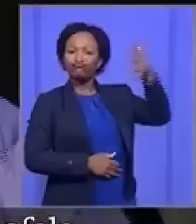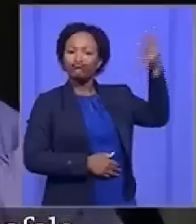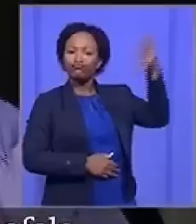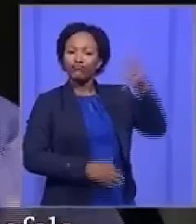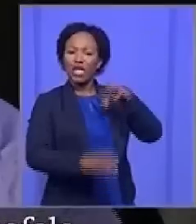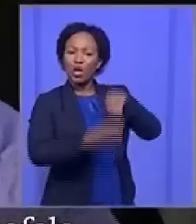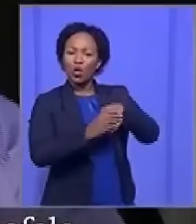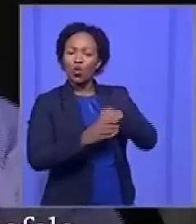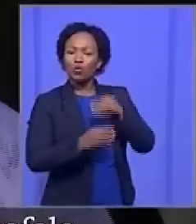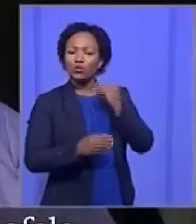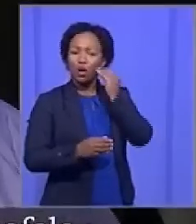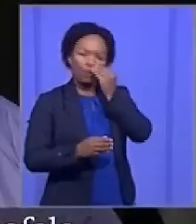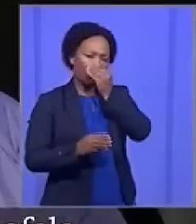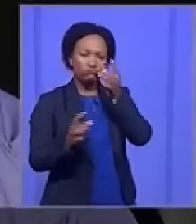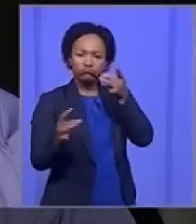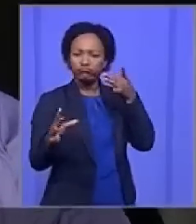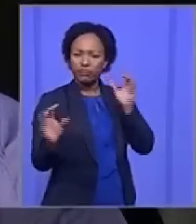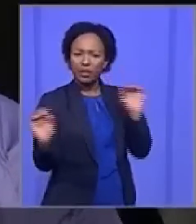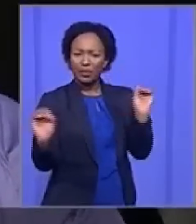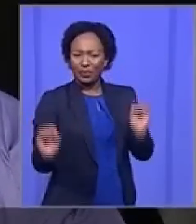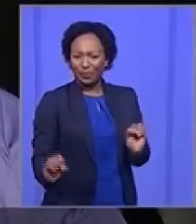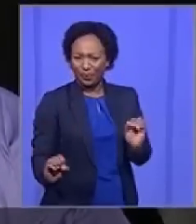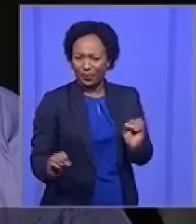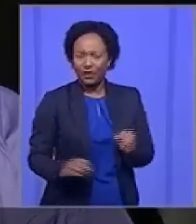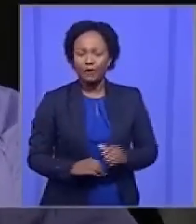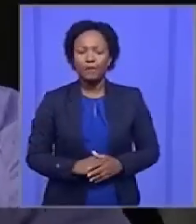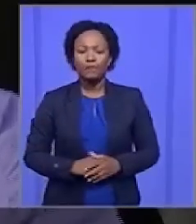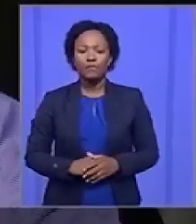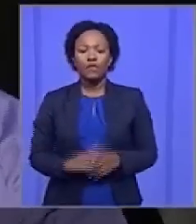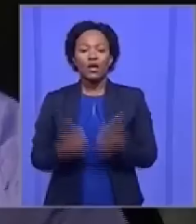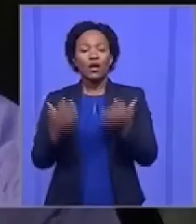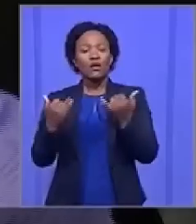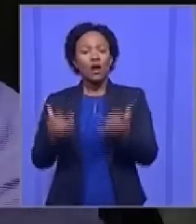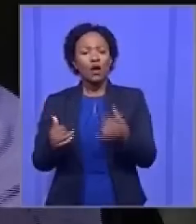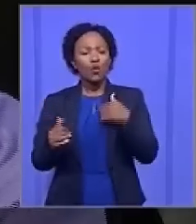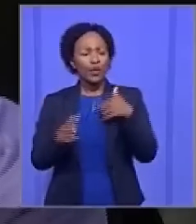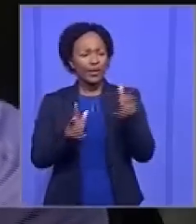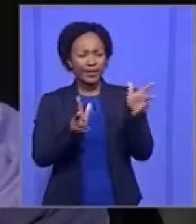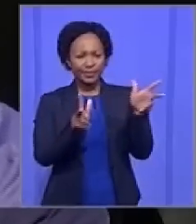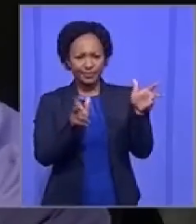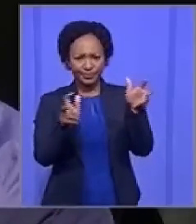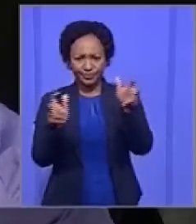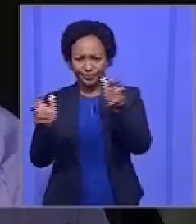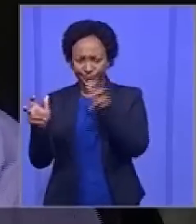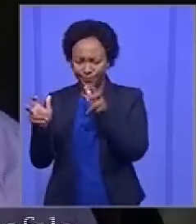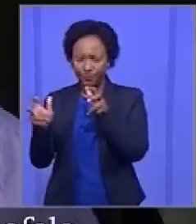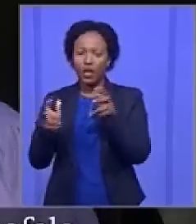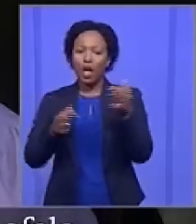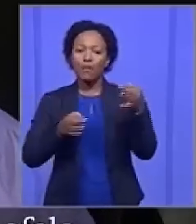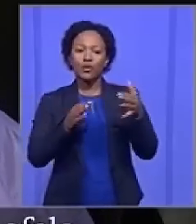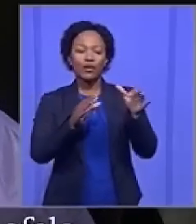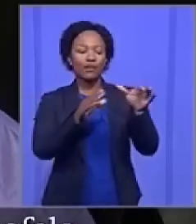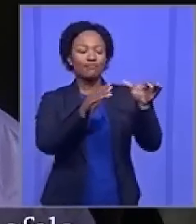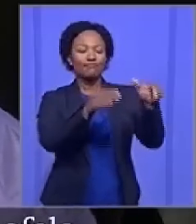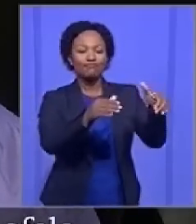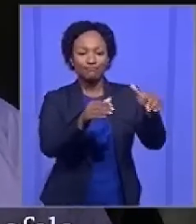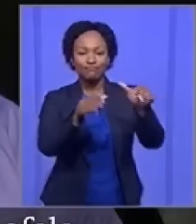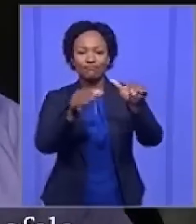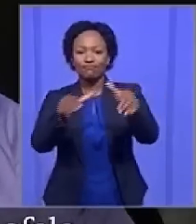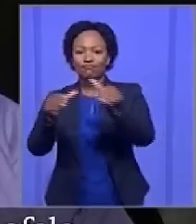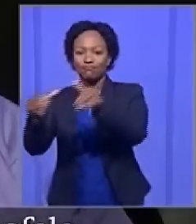intensive problem that we have is that political parties think they are the rulers of South